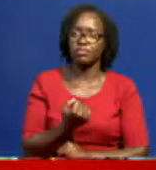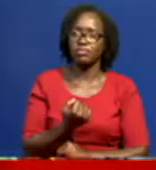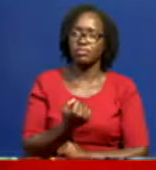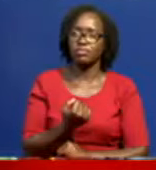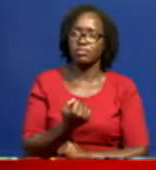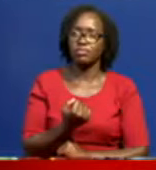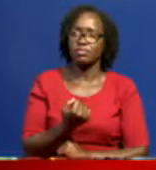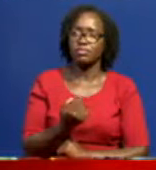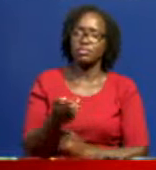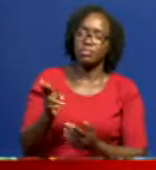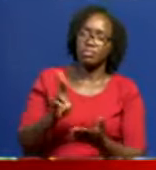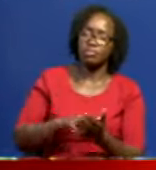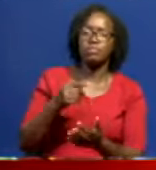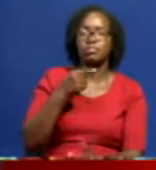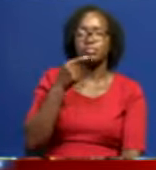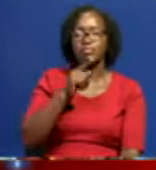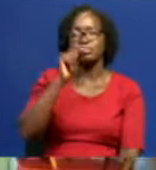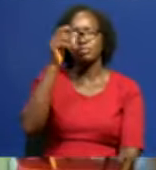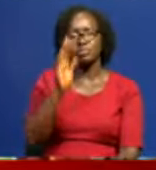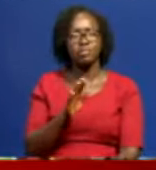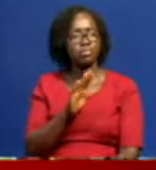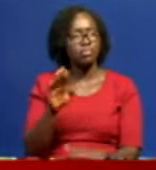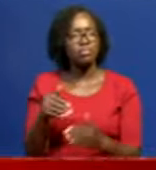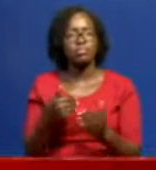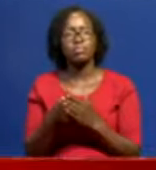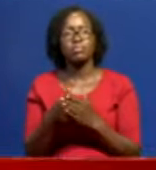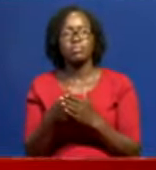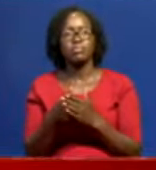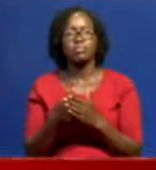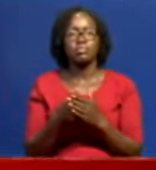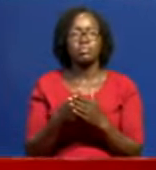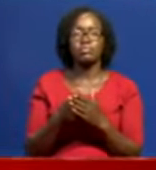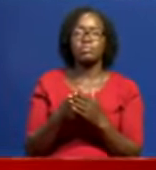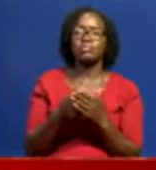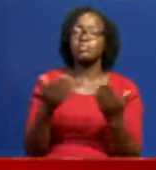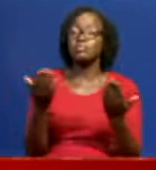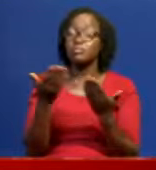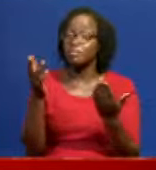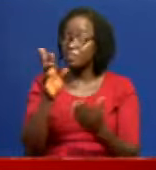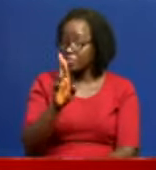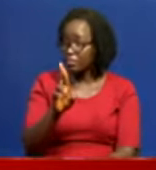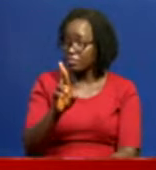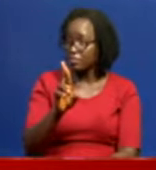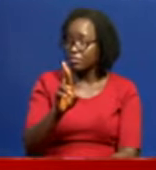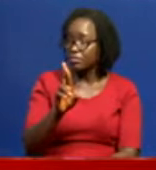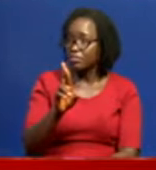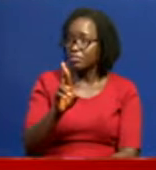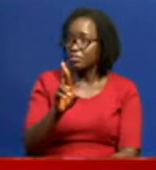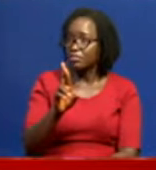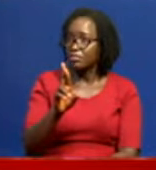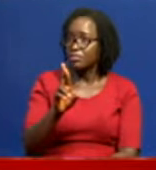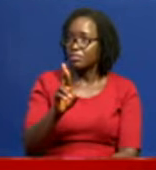Na nitarudia niseme kwa Wakenya wote, mahali popote mlipo,